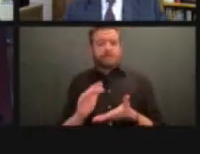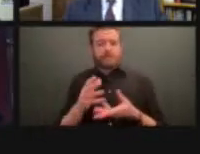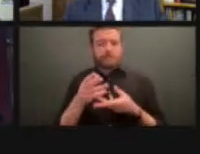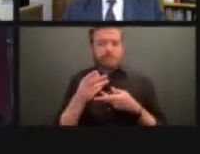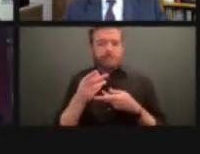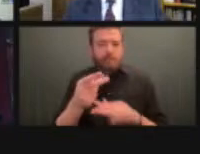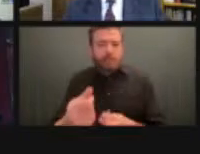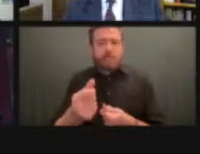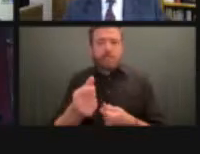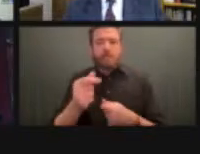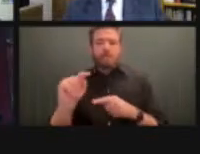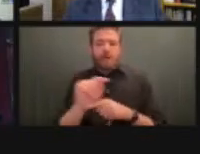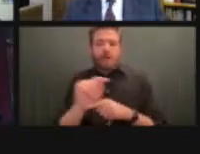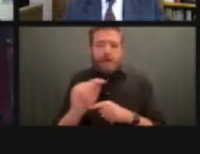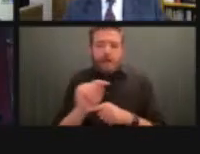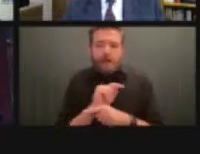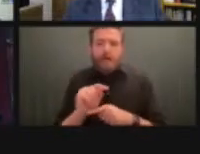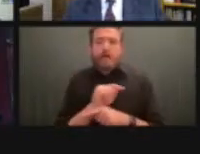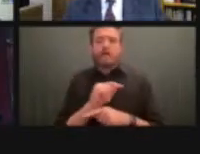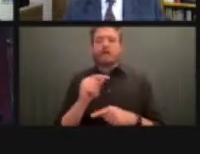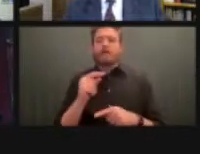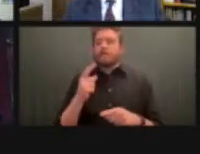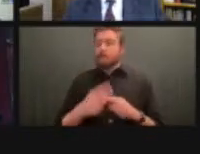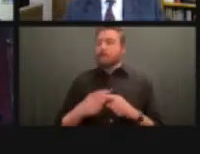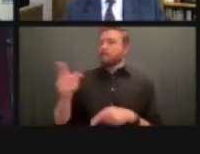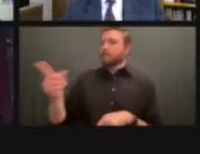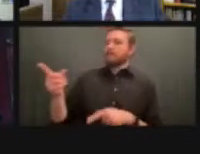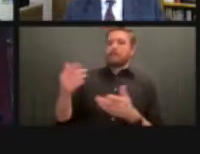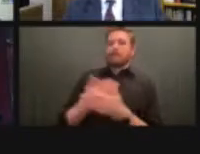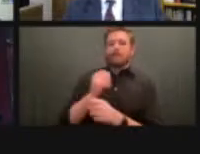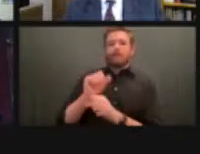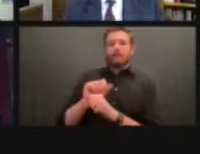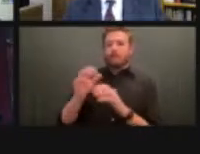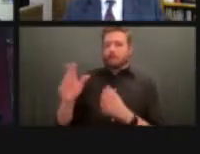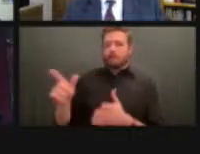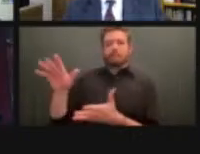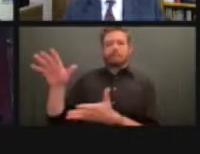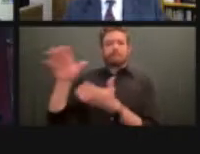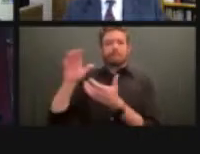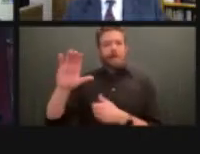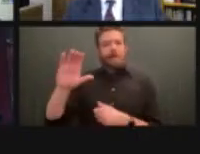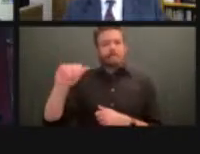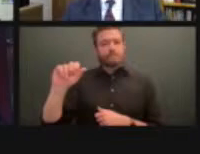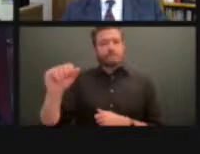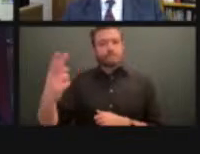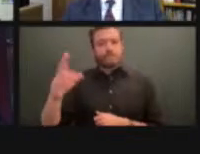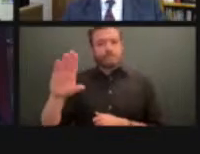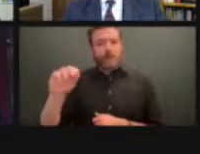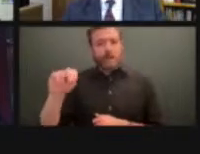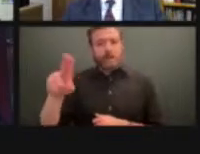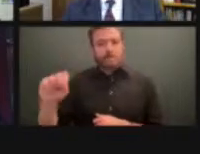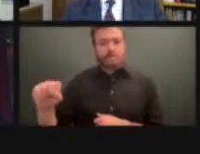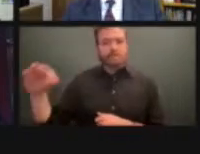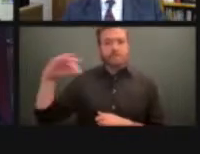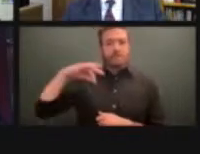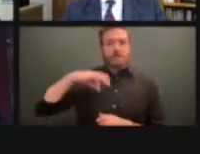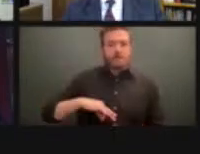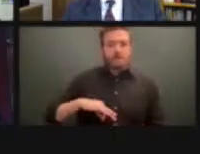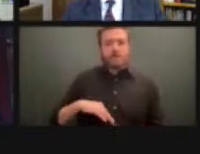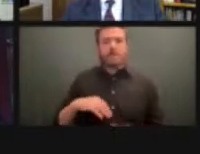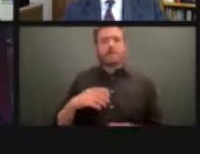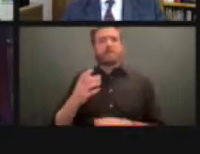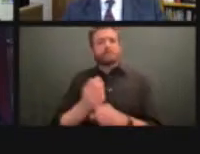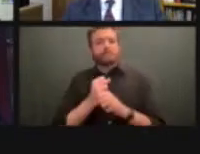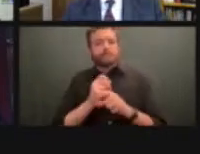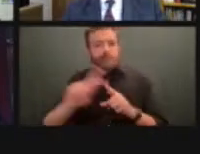cash bonus, as well as the opportunity to work toward a professional certification and a fulfilling new career. That's